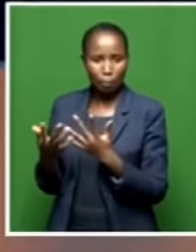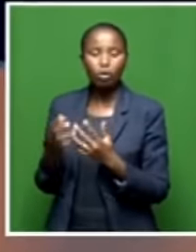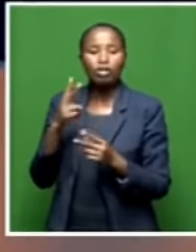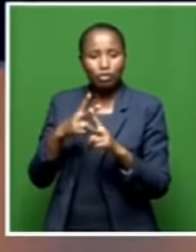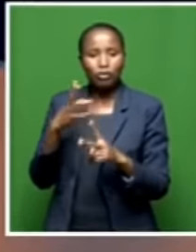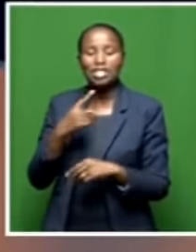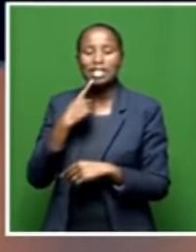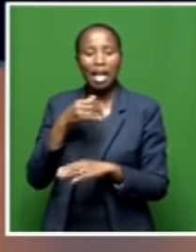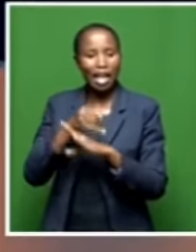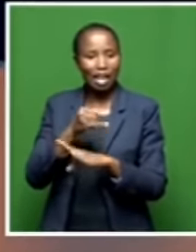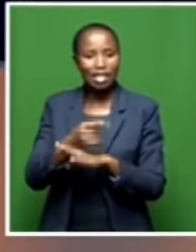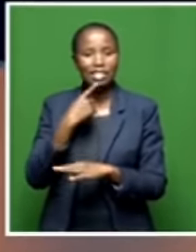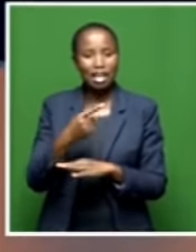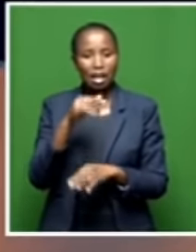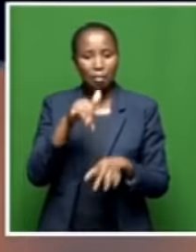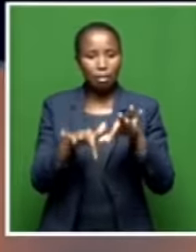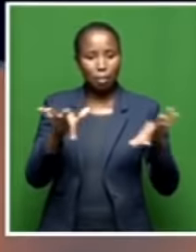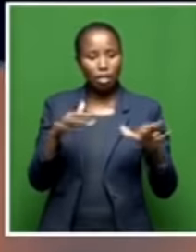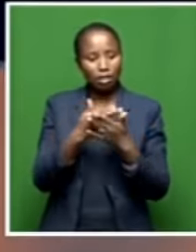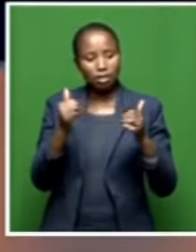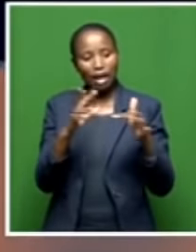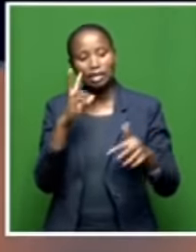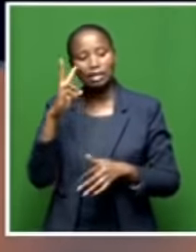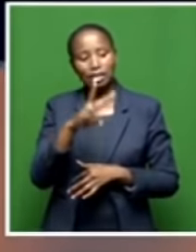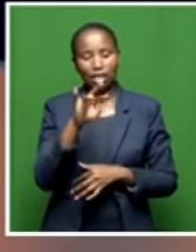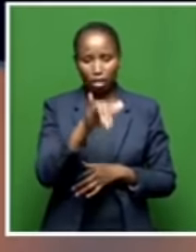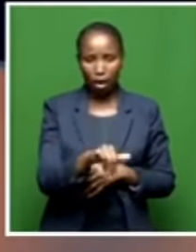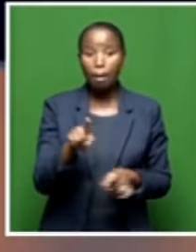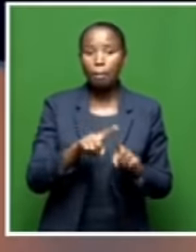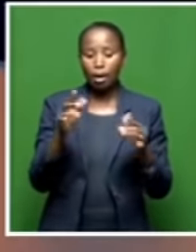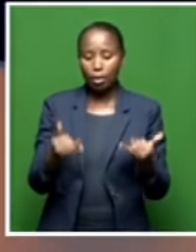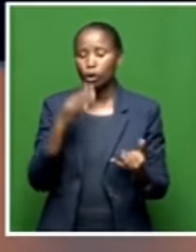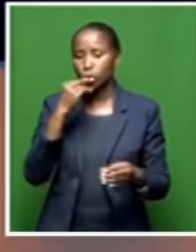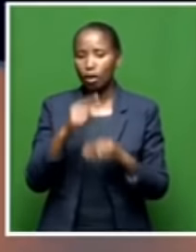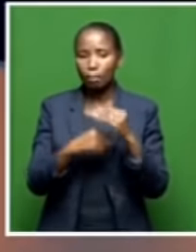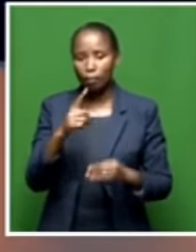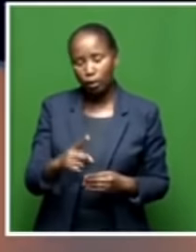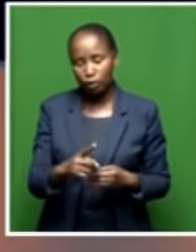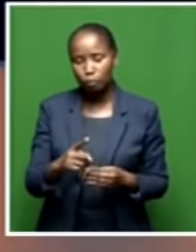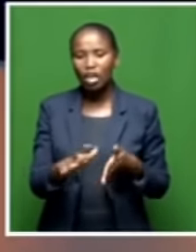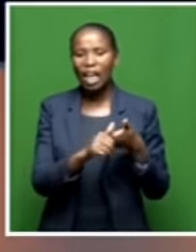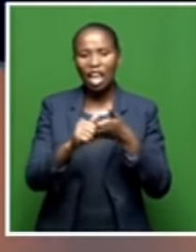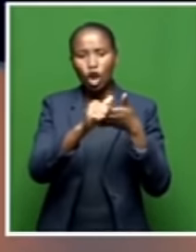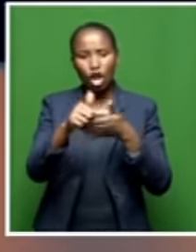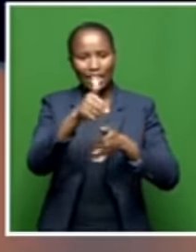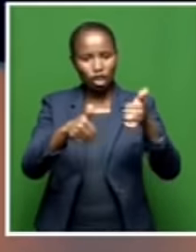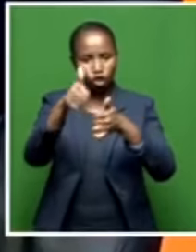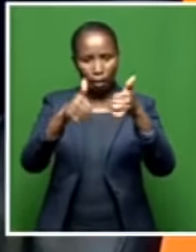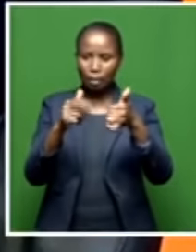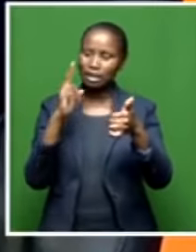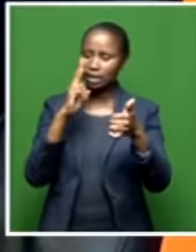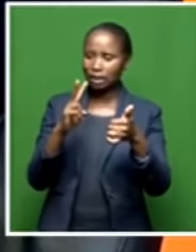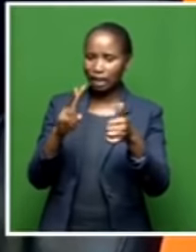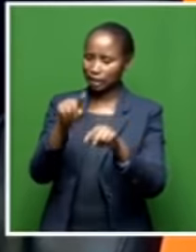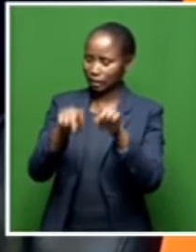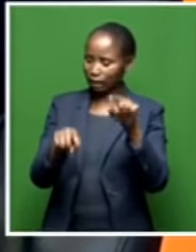Yes. So, just talking about the kind of leadership deficit that we are seeing in some of our political parties. It has really been